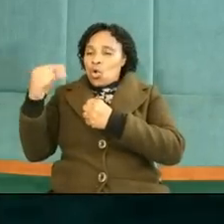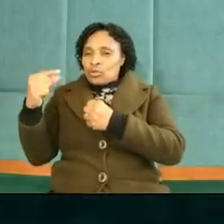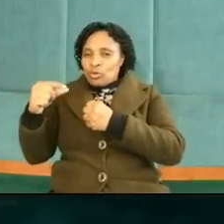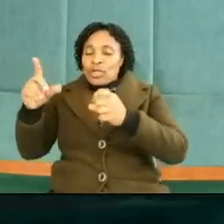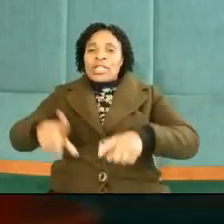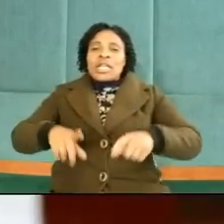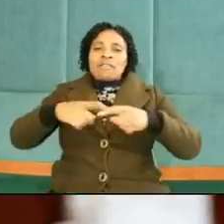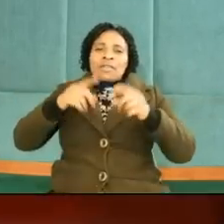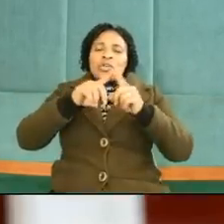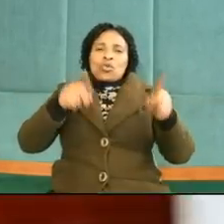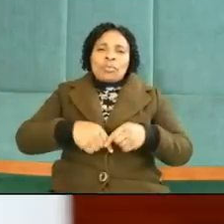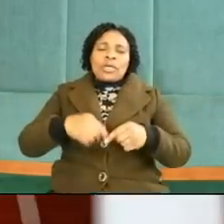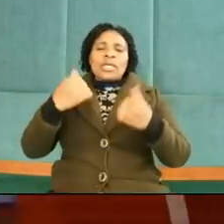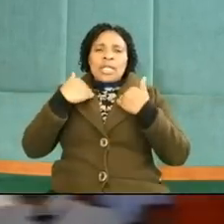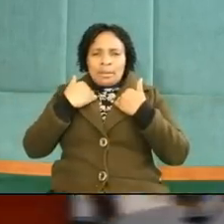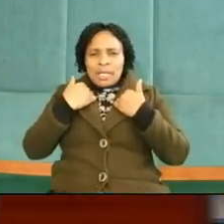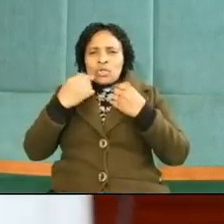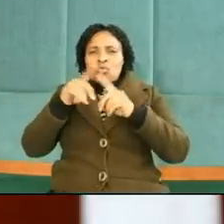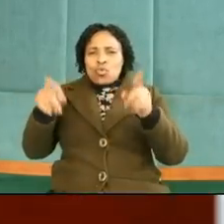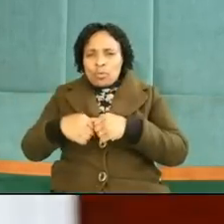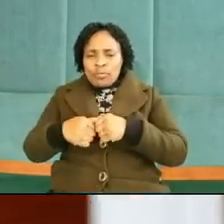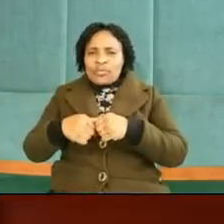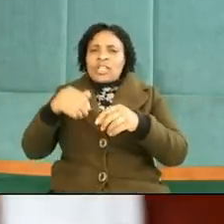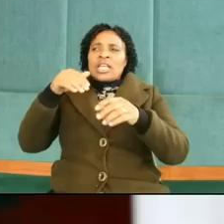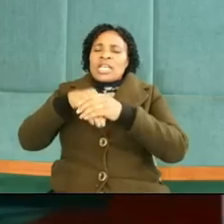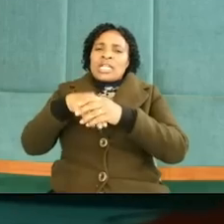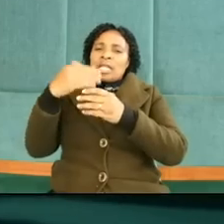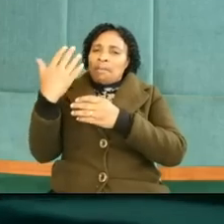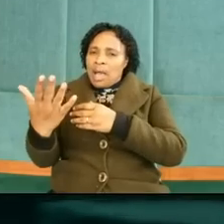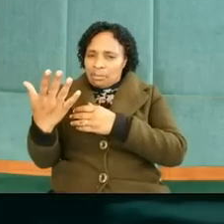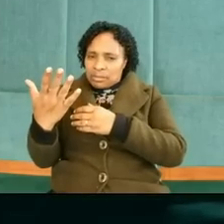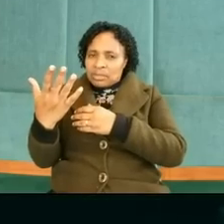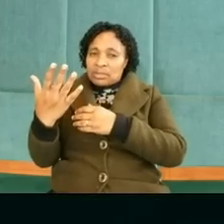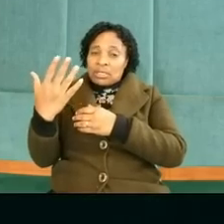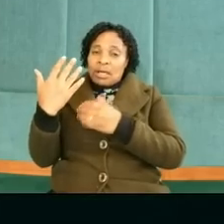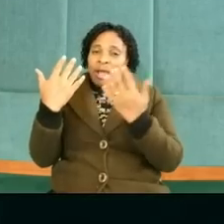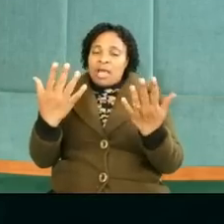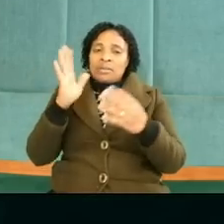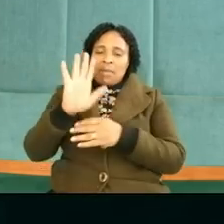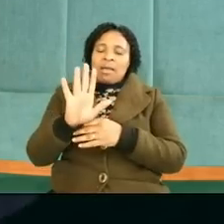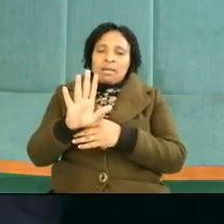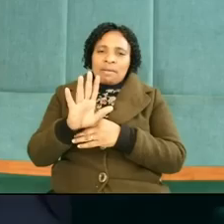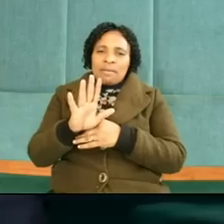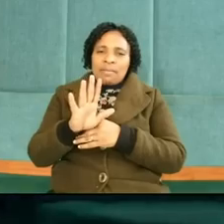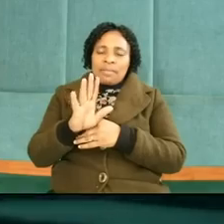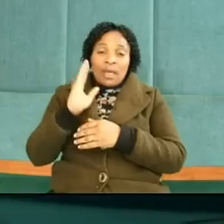room, in their bedroom, in the palms of their hands. Hey!